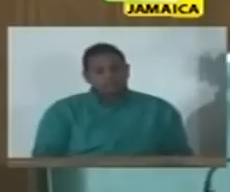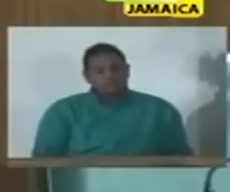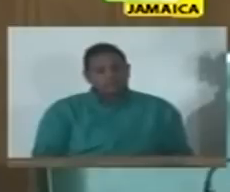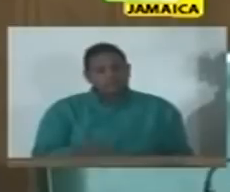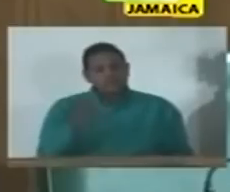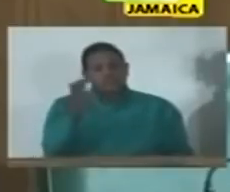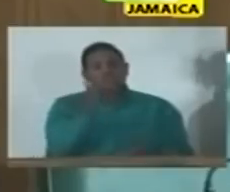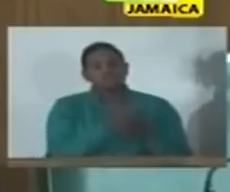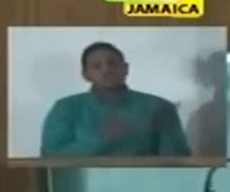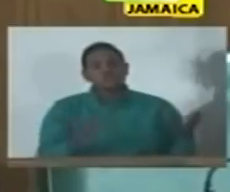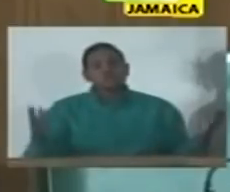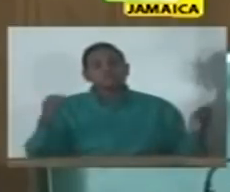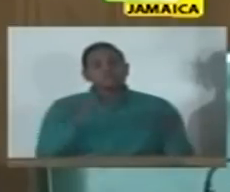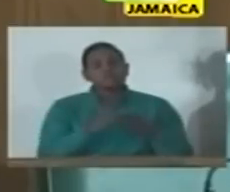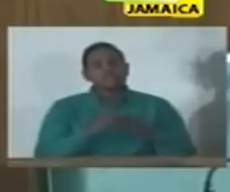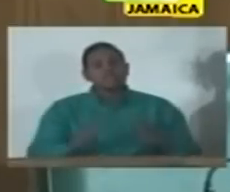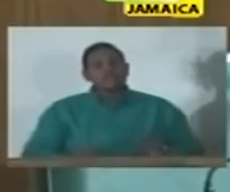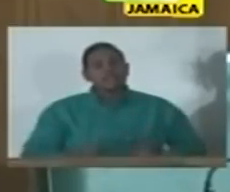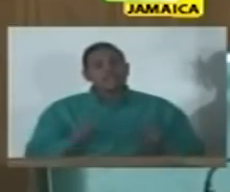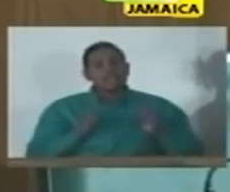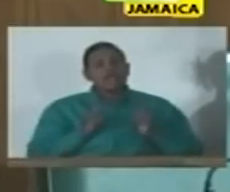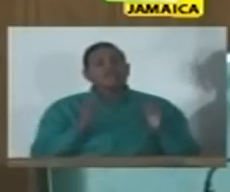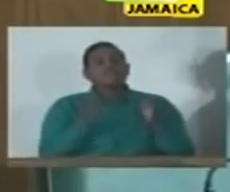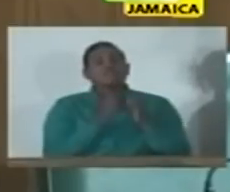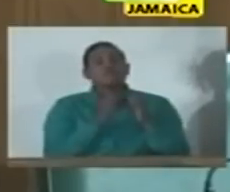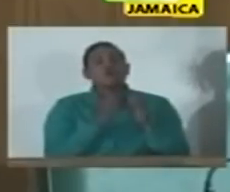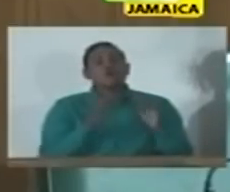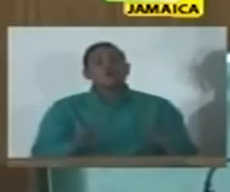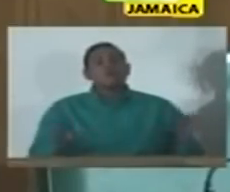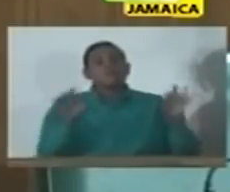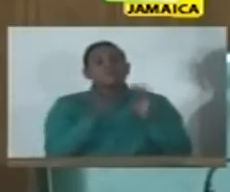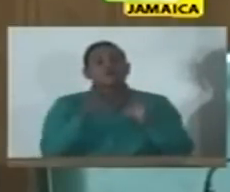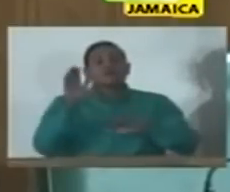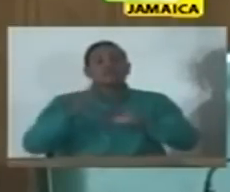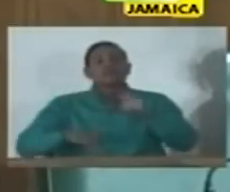in life more important than money.